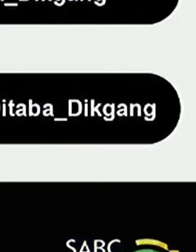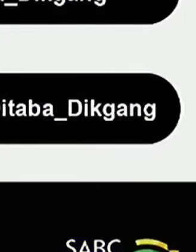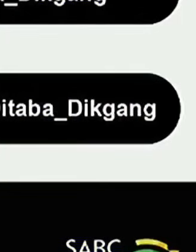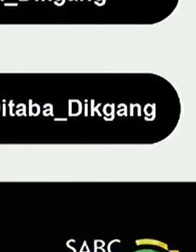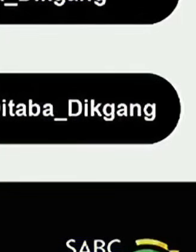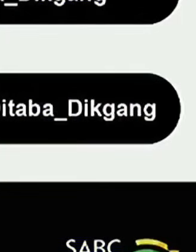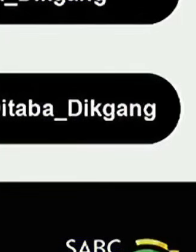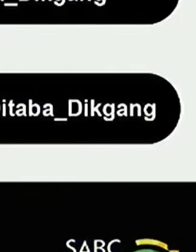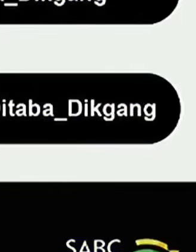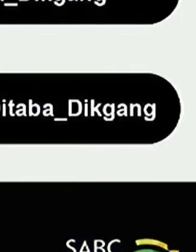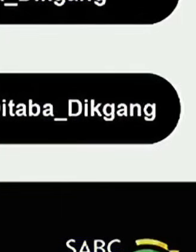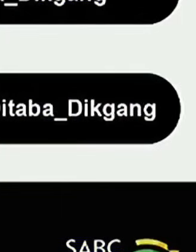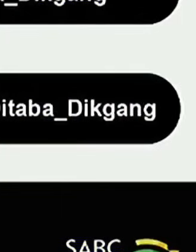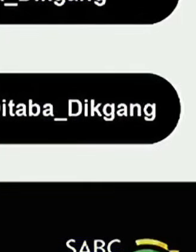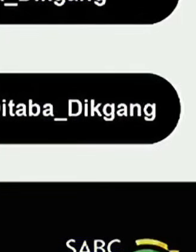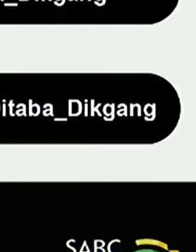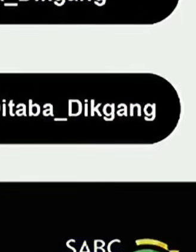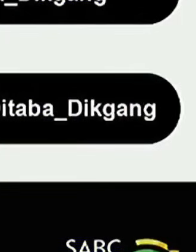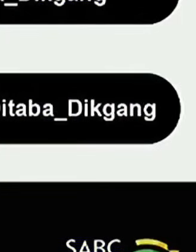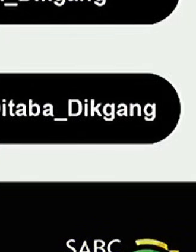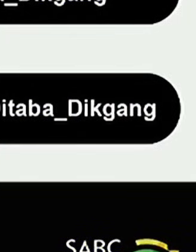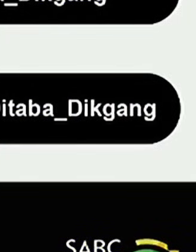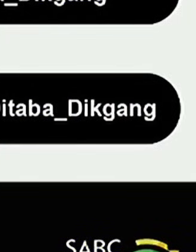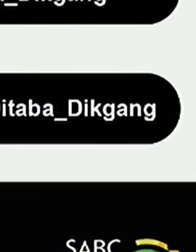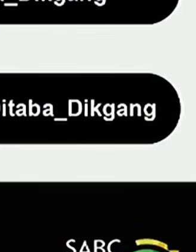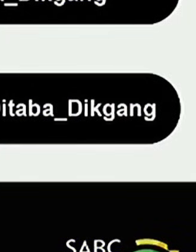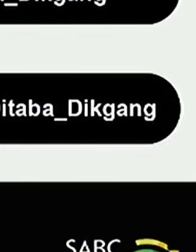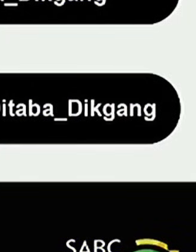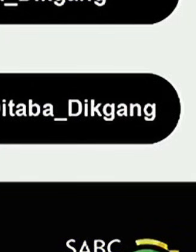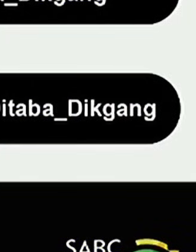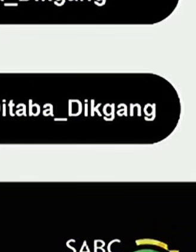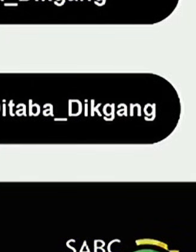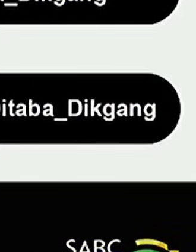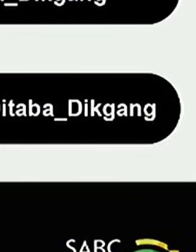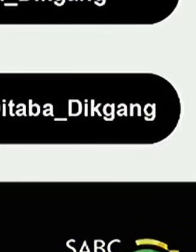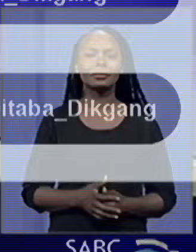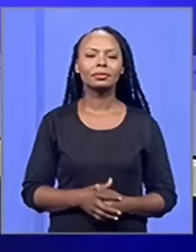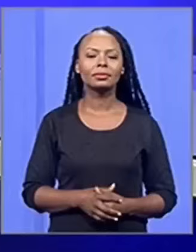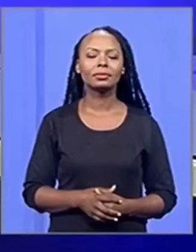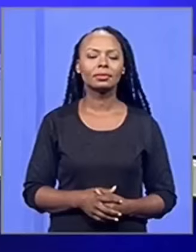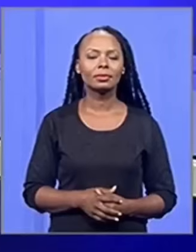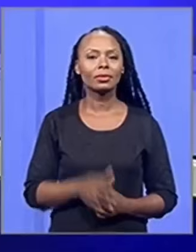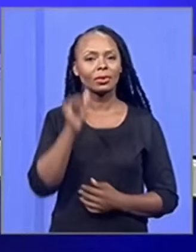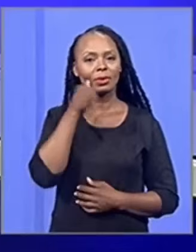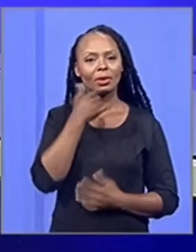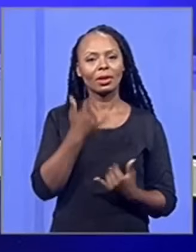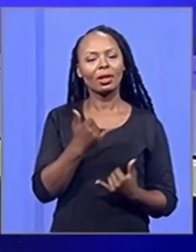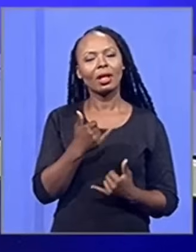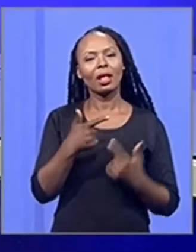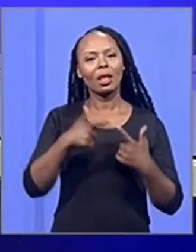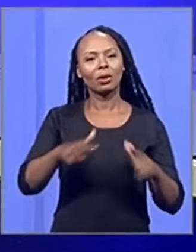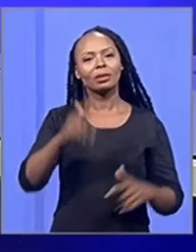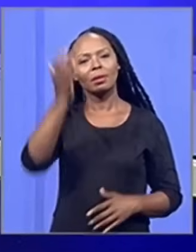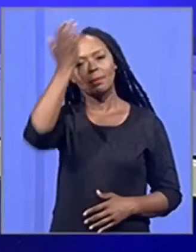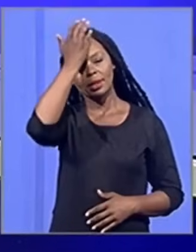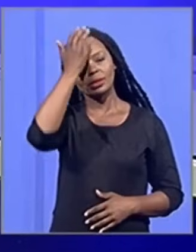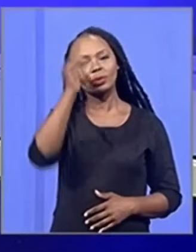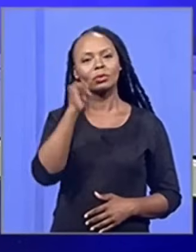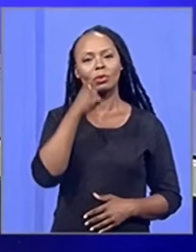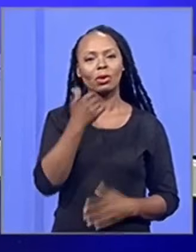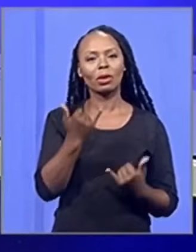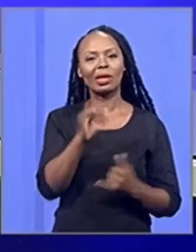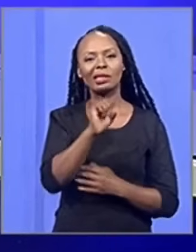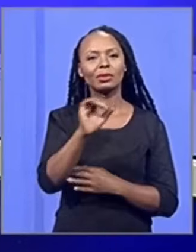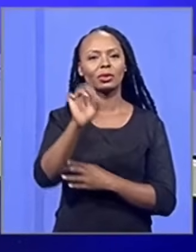jaaka Facebook, X e neng e itsege jaaka Twitter le YouTube. Kgaso e latelang ke a dikgang tsa Sepedi ka moso mo SABC